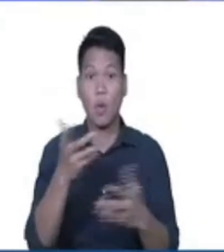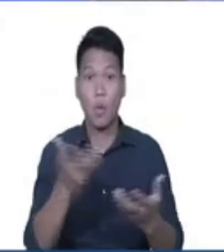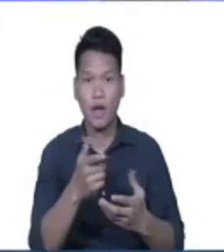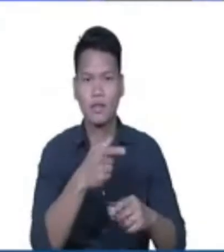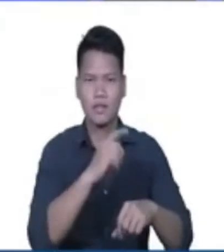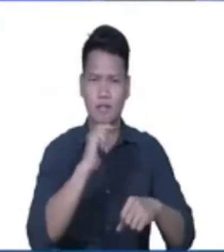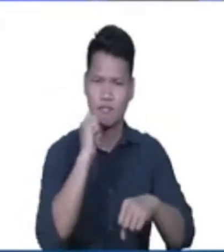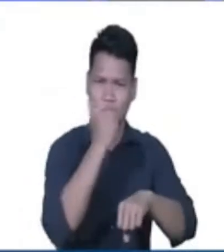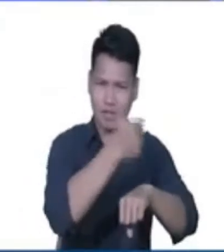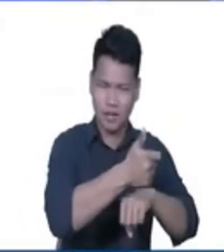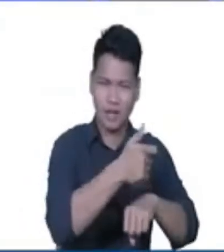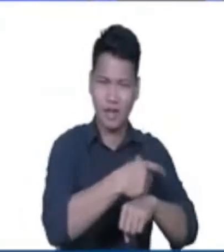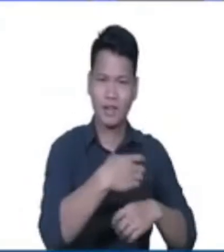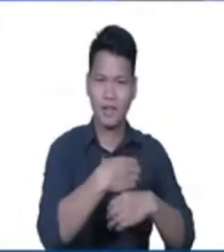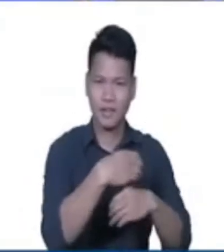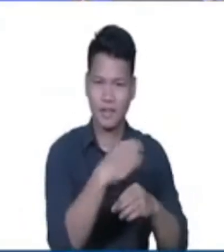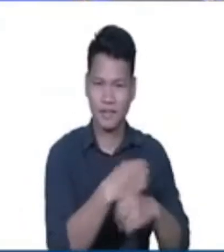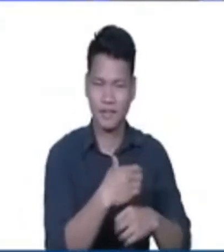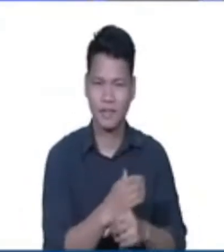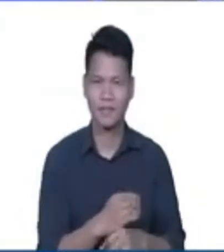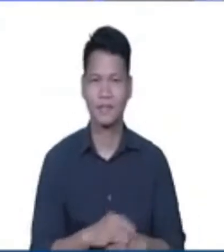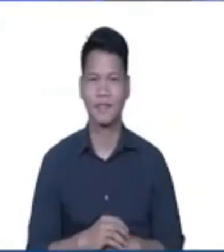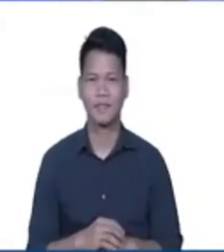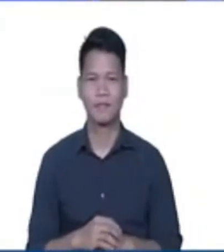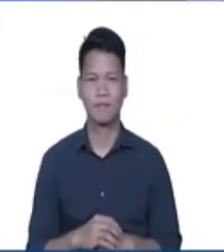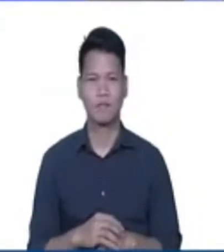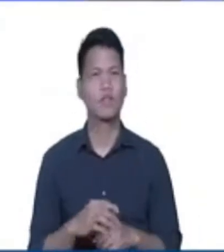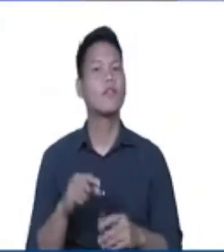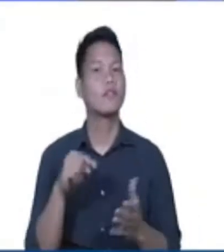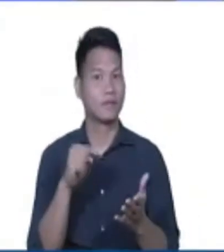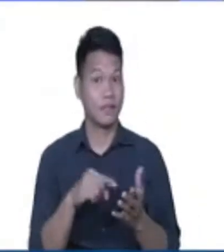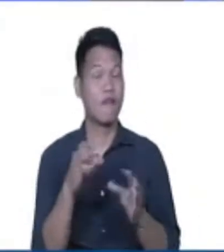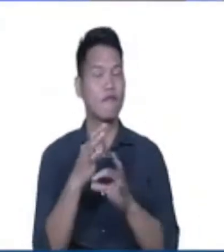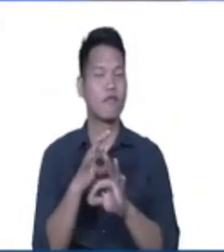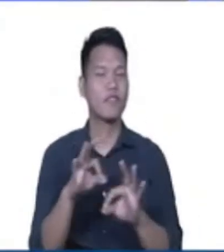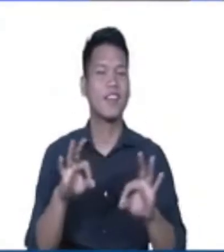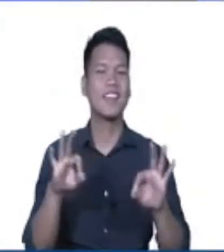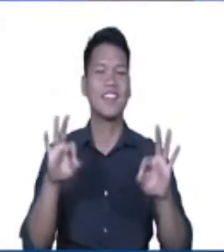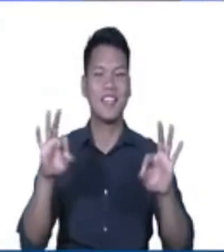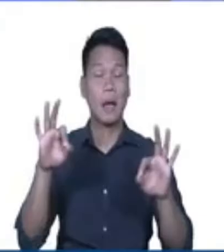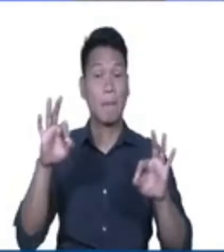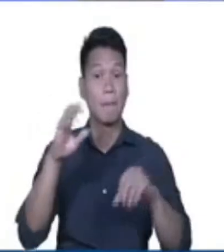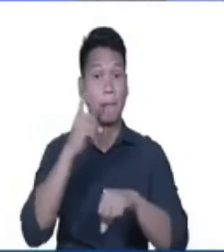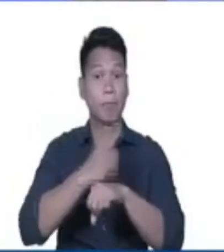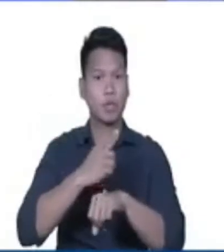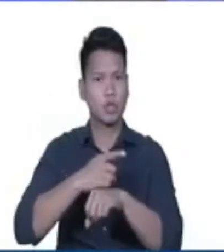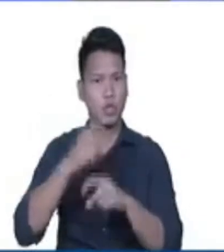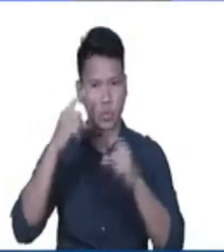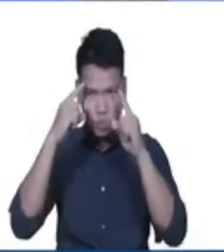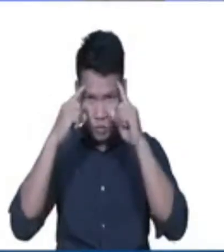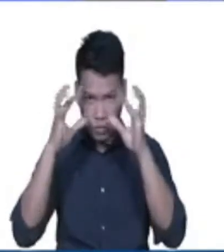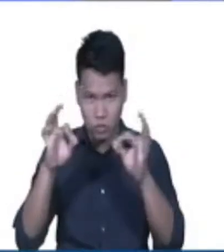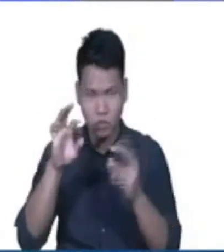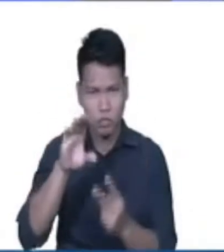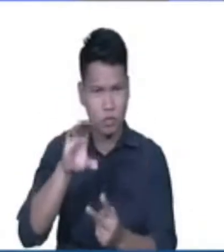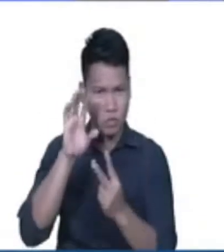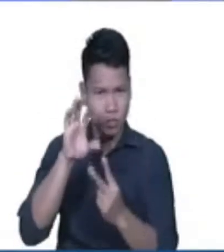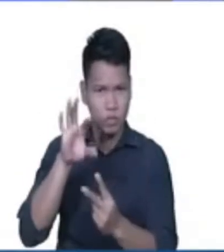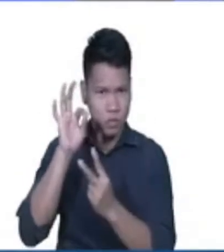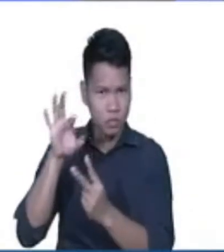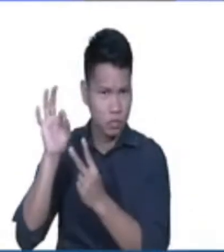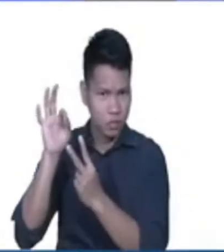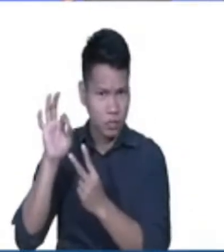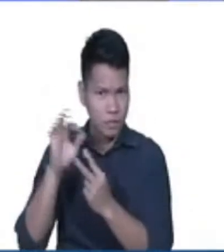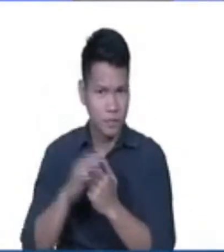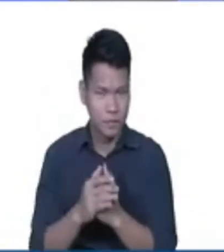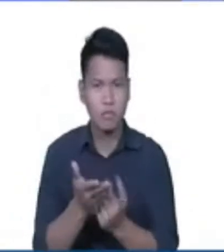creation. Ito po yung tinatawag natin na freedom to choose. Meron po tayong freedom na